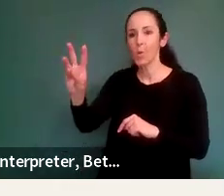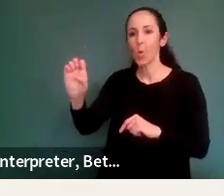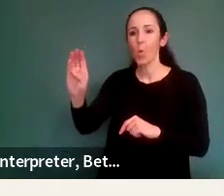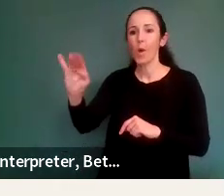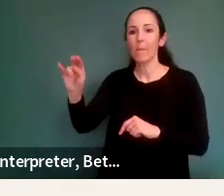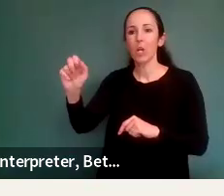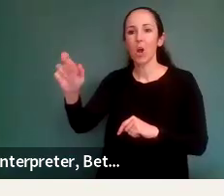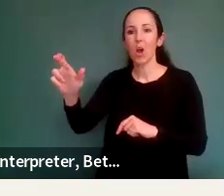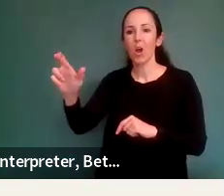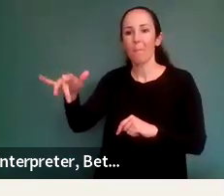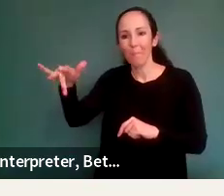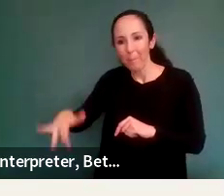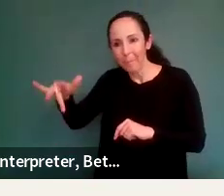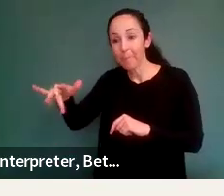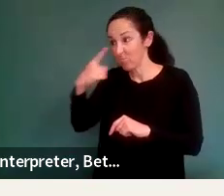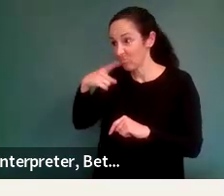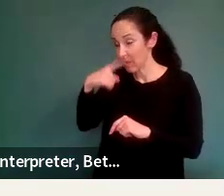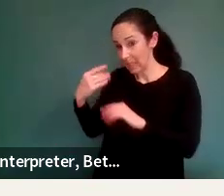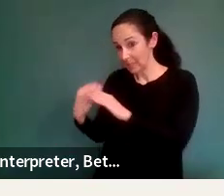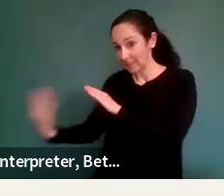let him know.